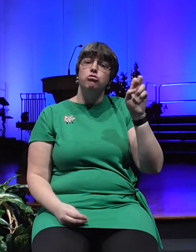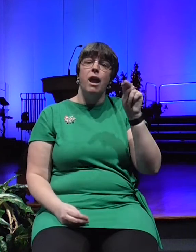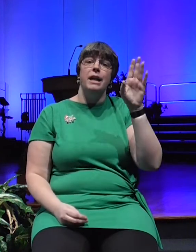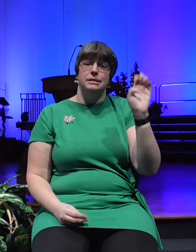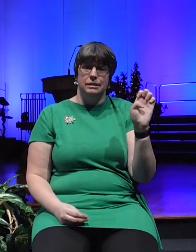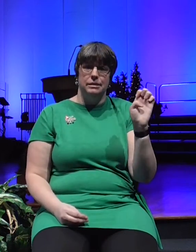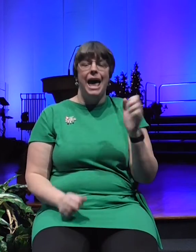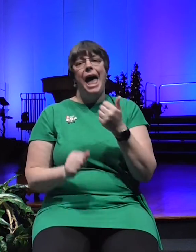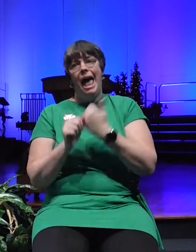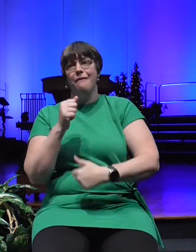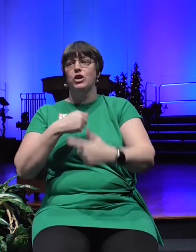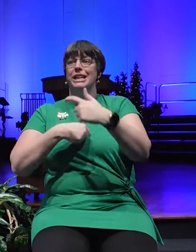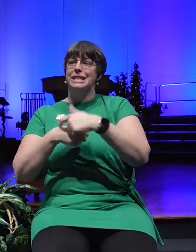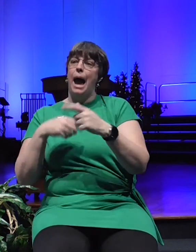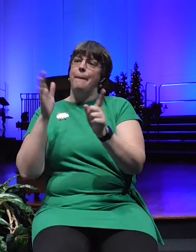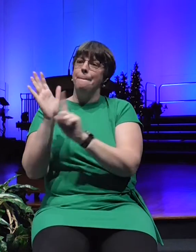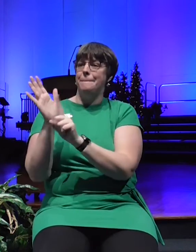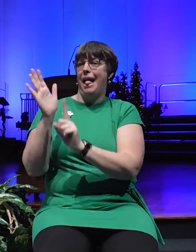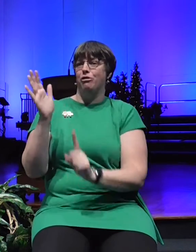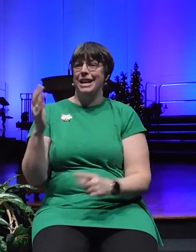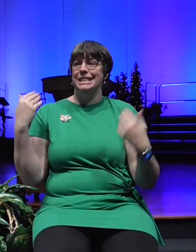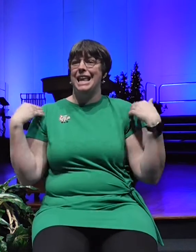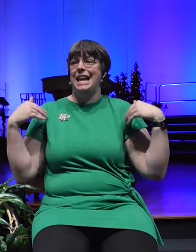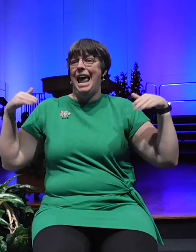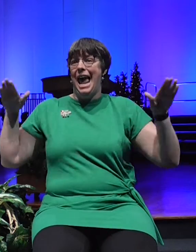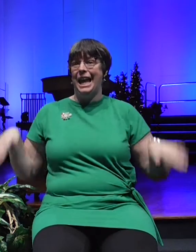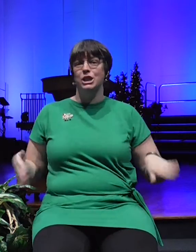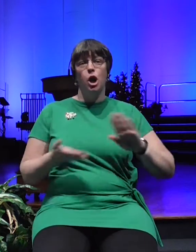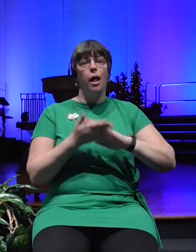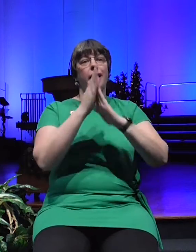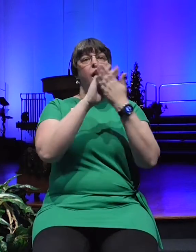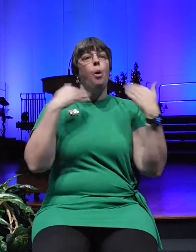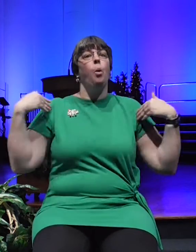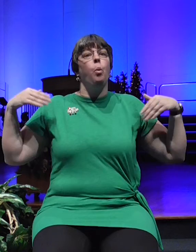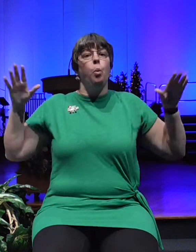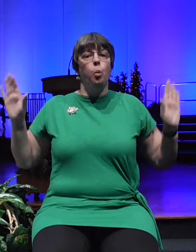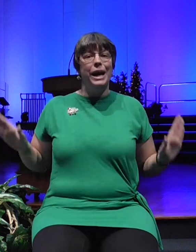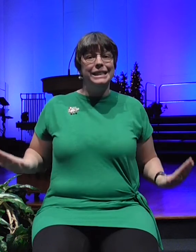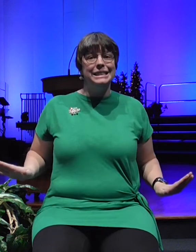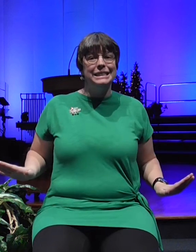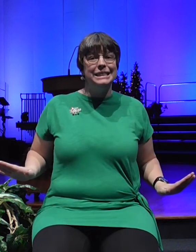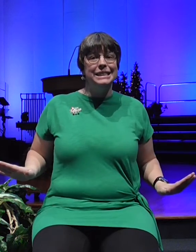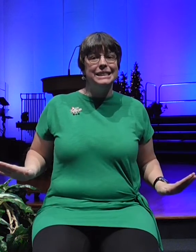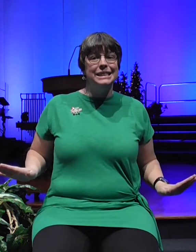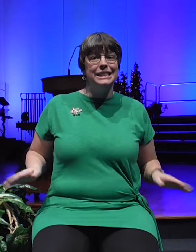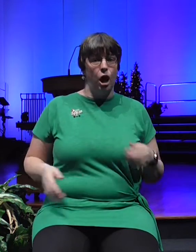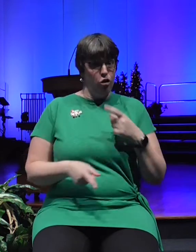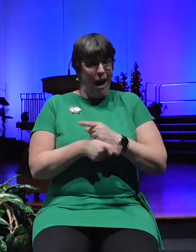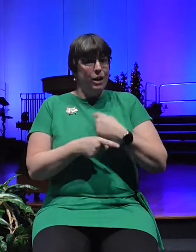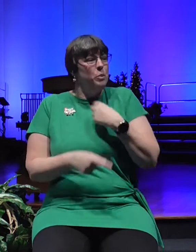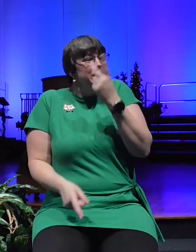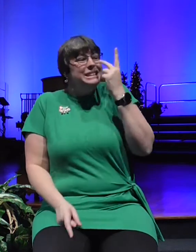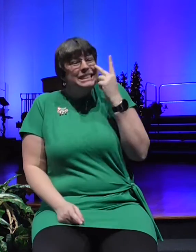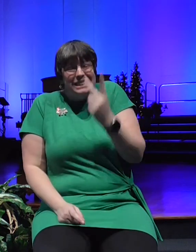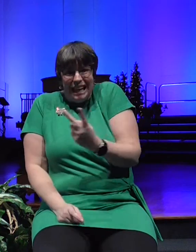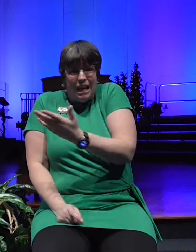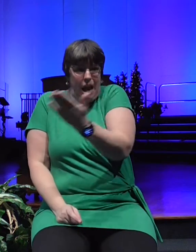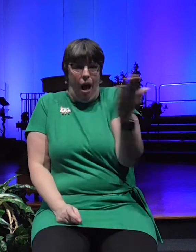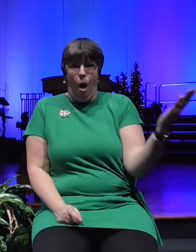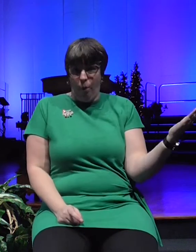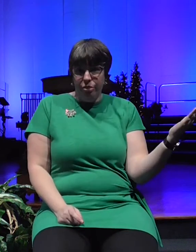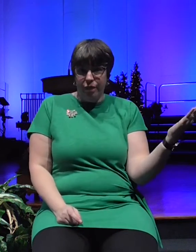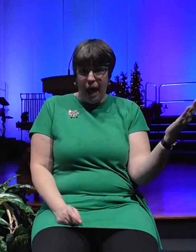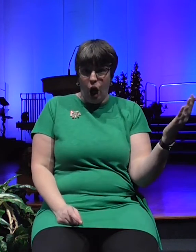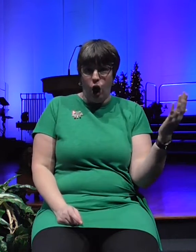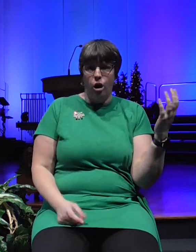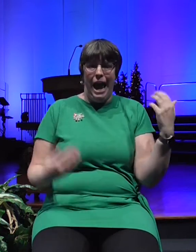Every time a bell rings, an angel gets its wings, right? We see it everywhere. Angels are part of